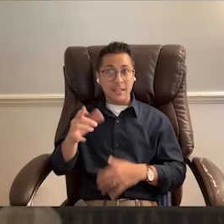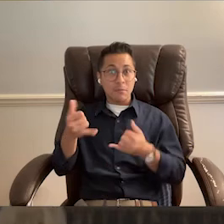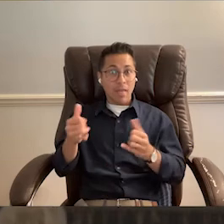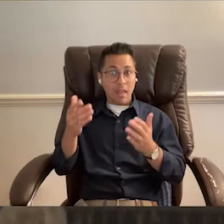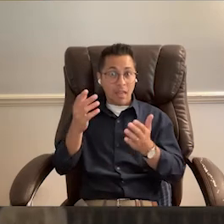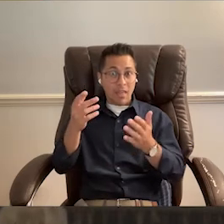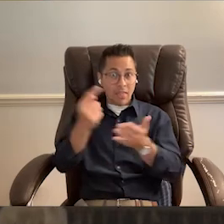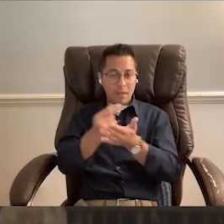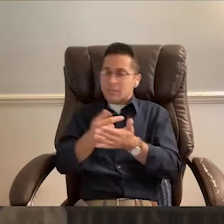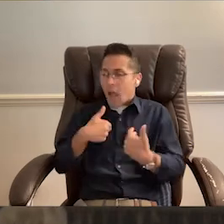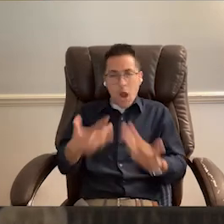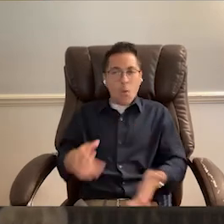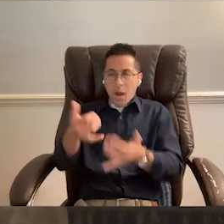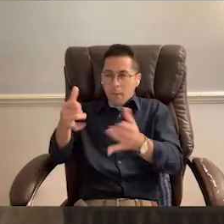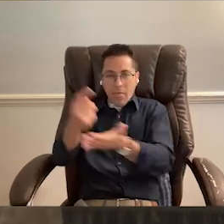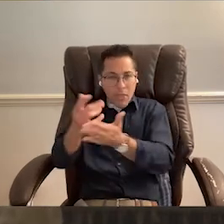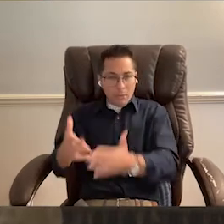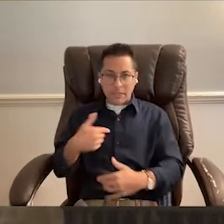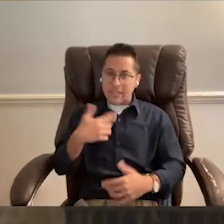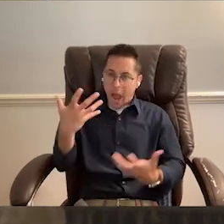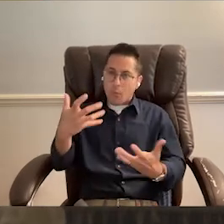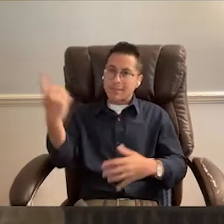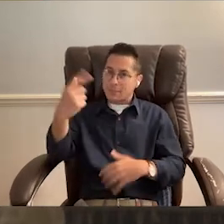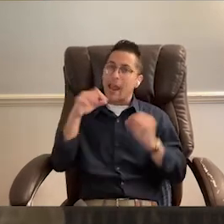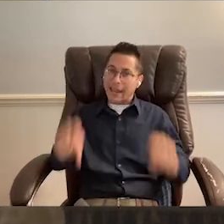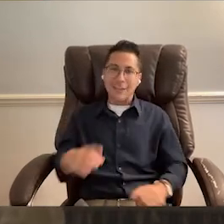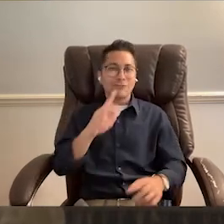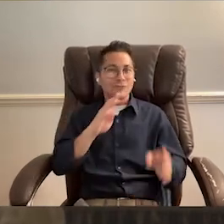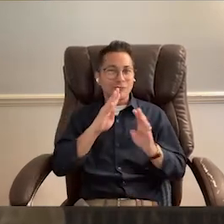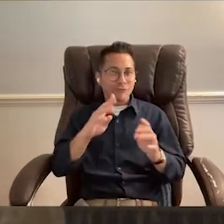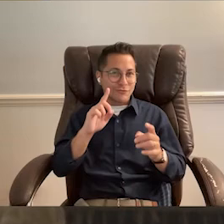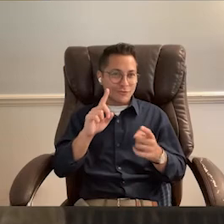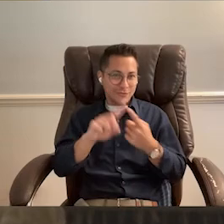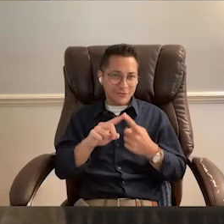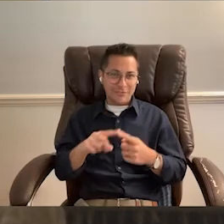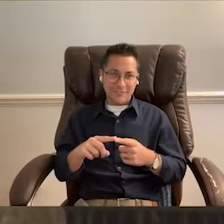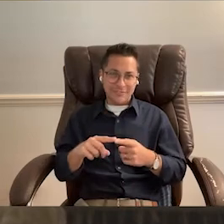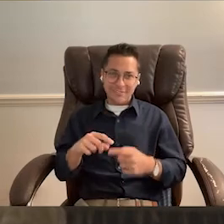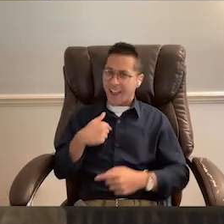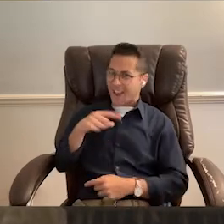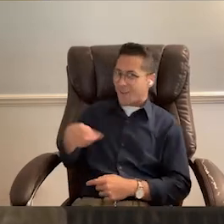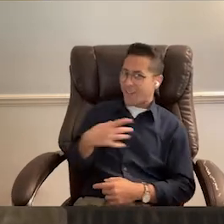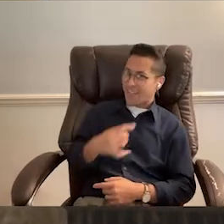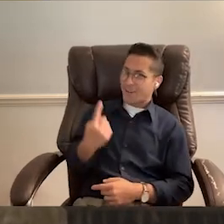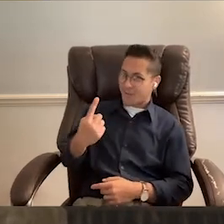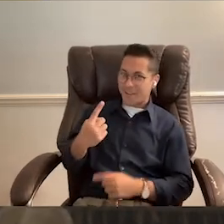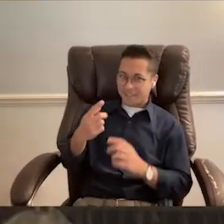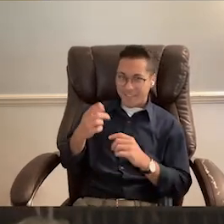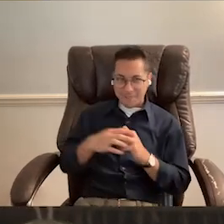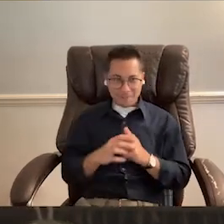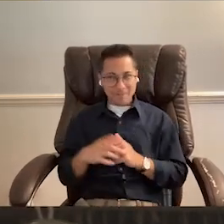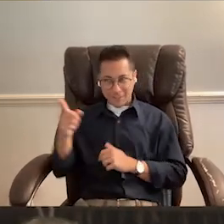Isabella, I took her to like 2 or 3 therapists that did play therapy. She's Mhm. like, look, I don't want a play therapist. I want someone I can talk to.